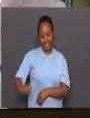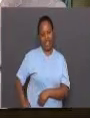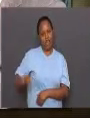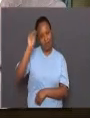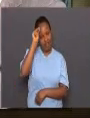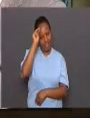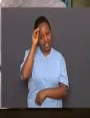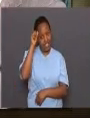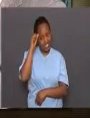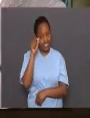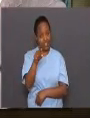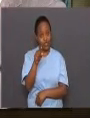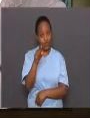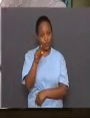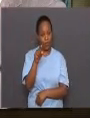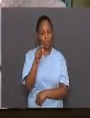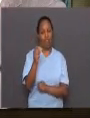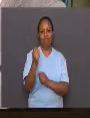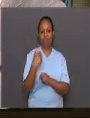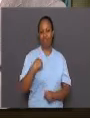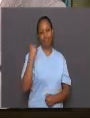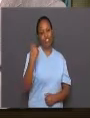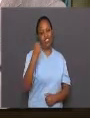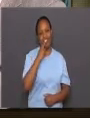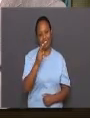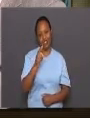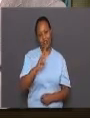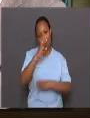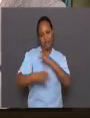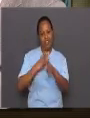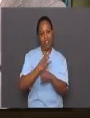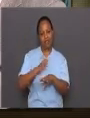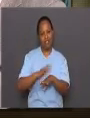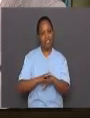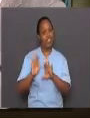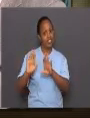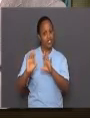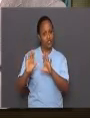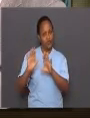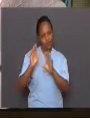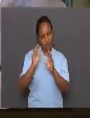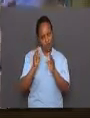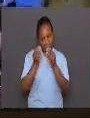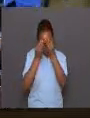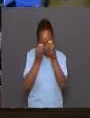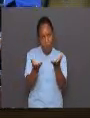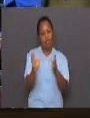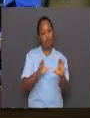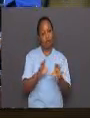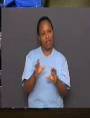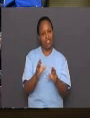is viewed as a hero around the world for his persistent promotion of